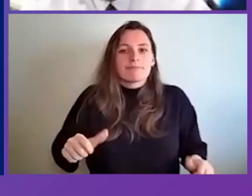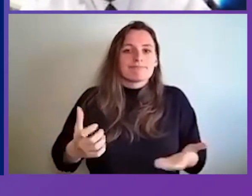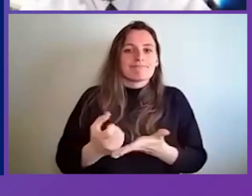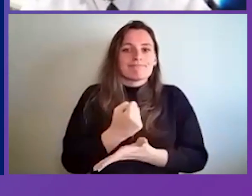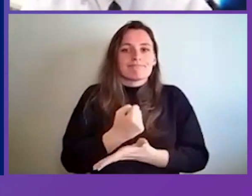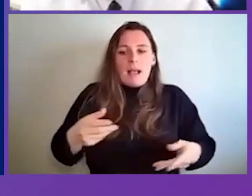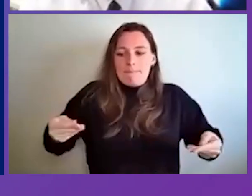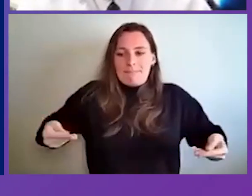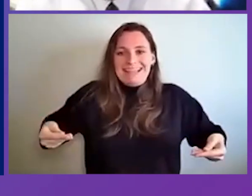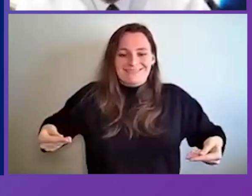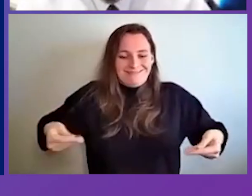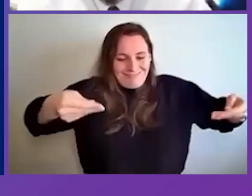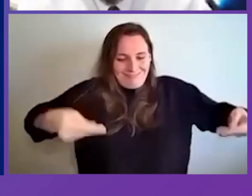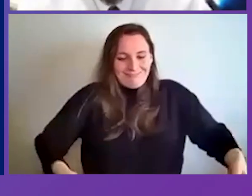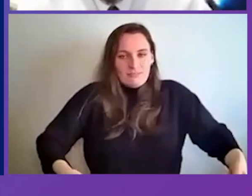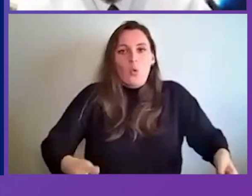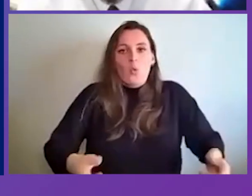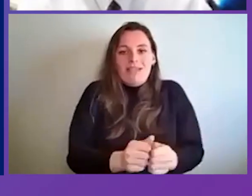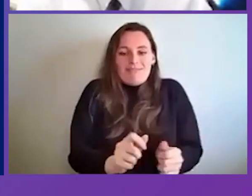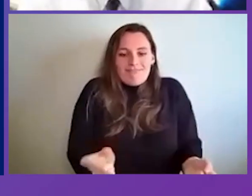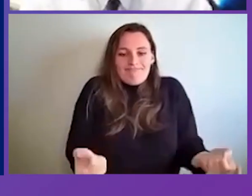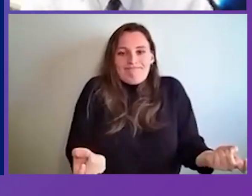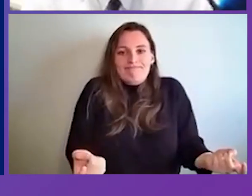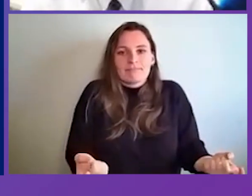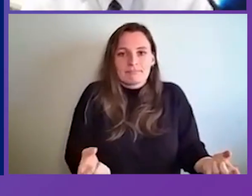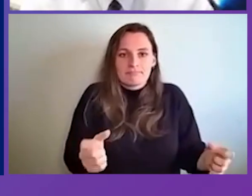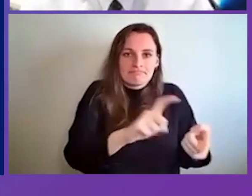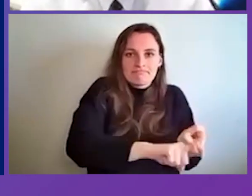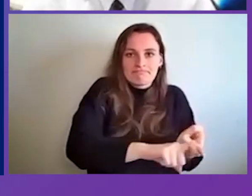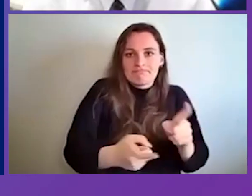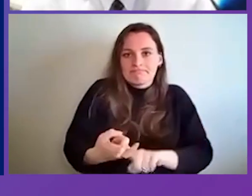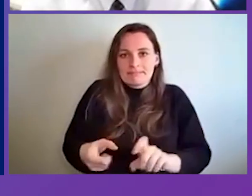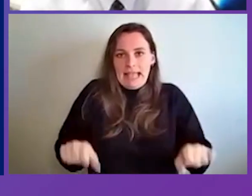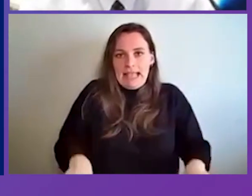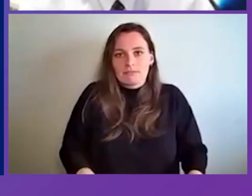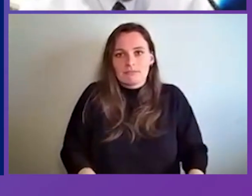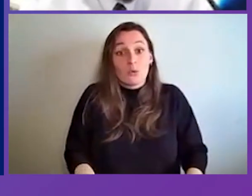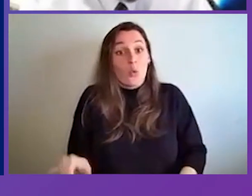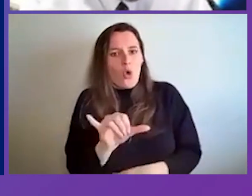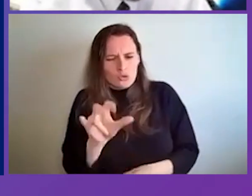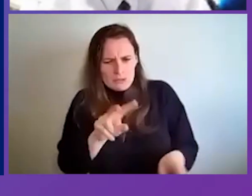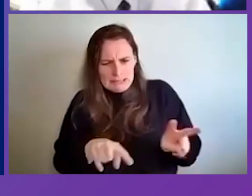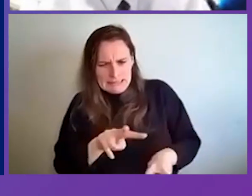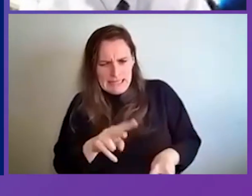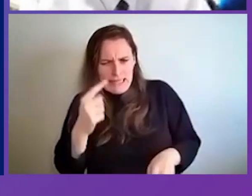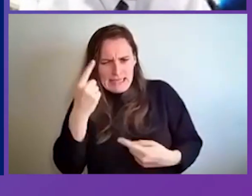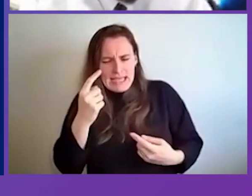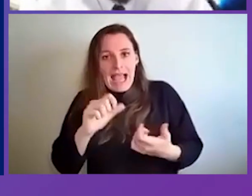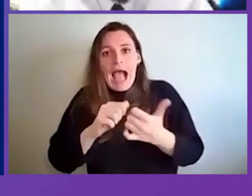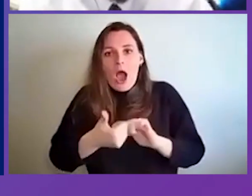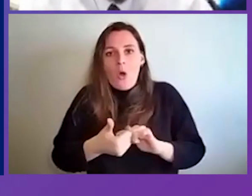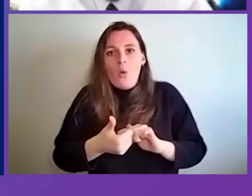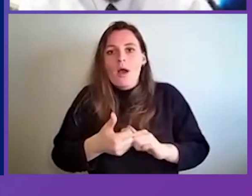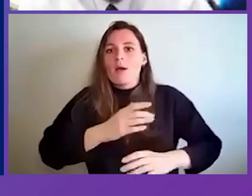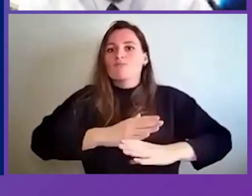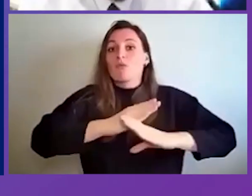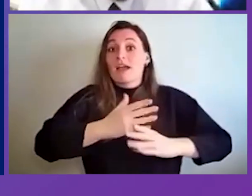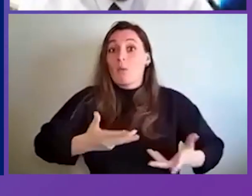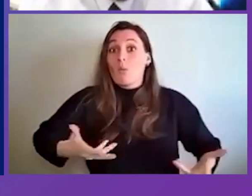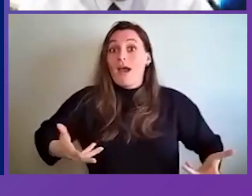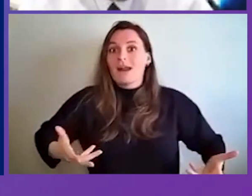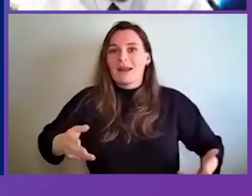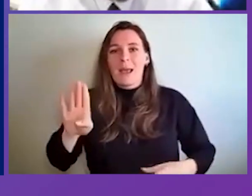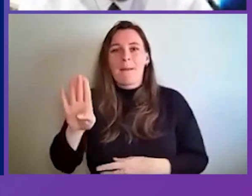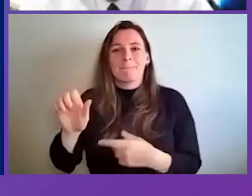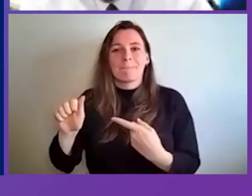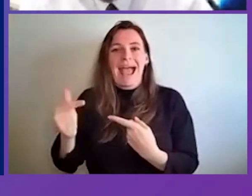available. And we're going to think about if there are ways to protect the wheelchair from luggage falling on it.